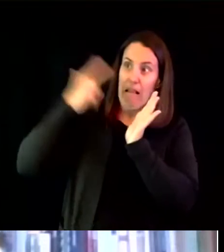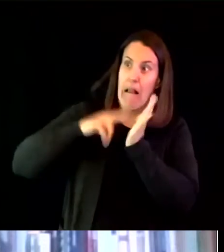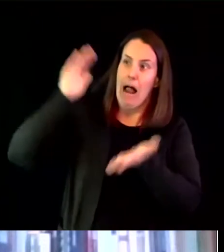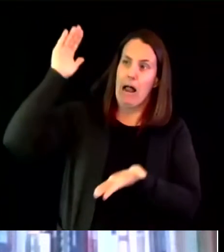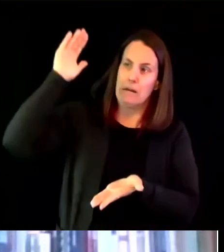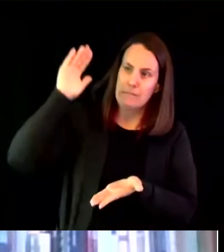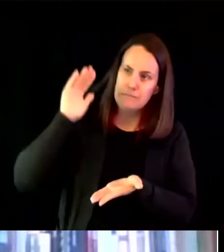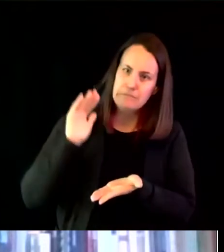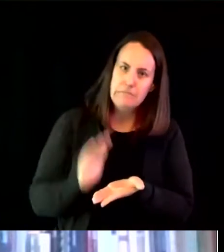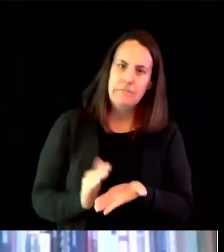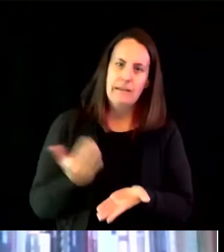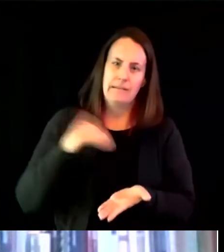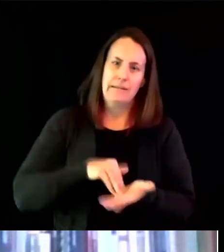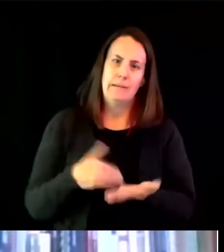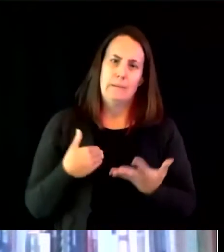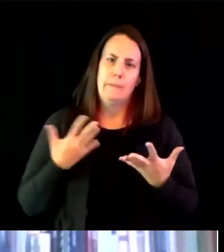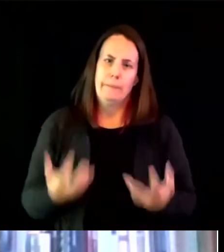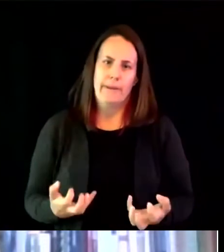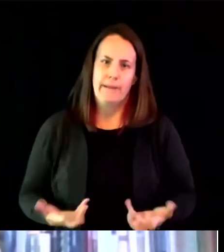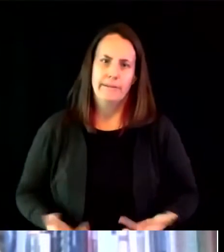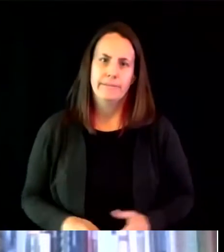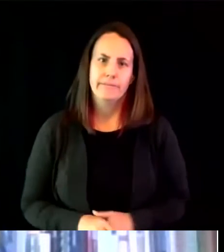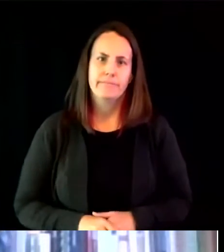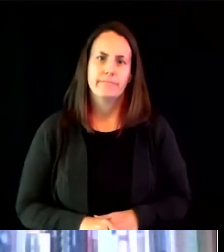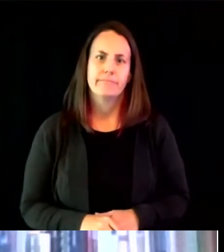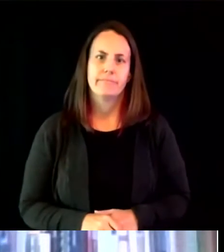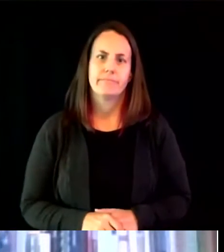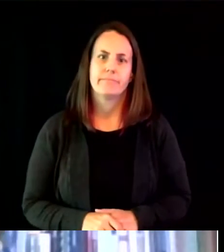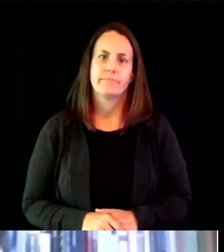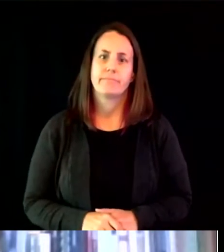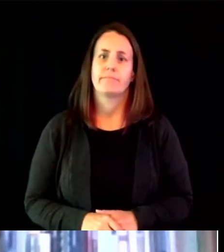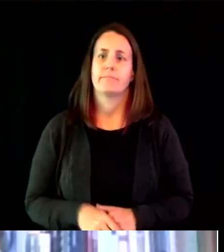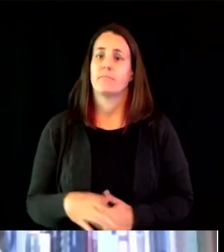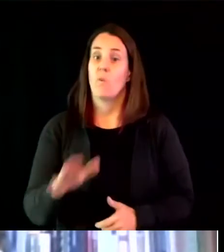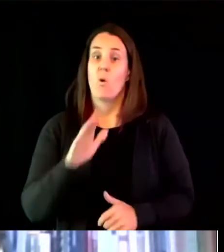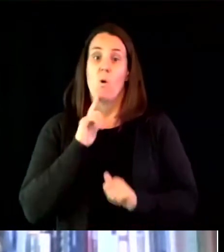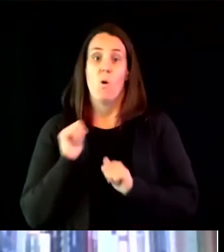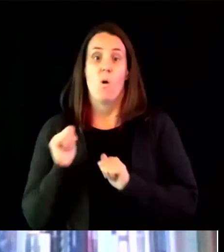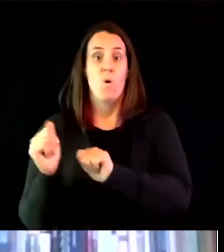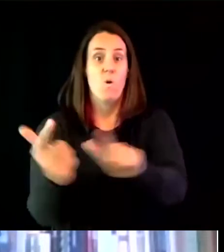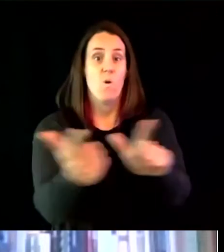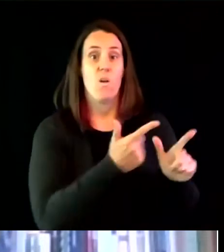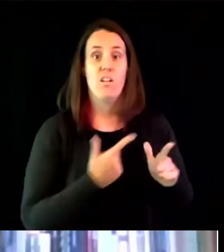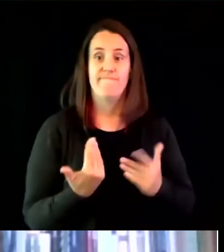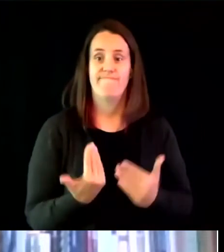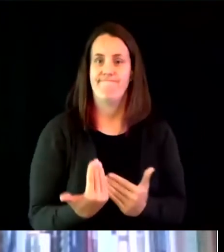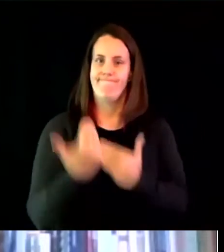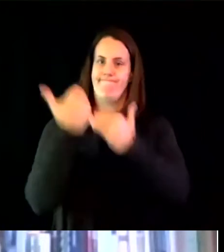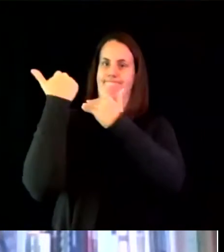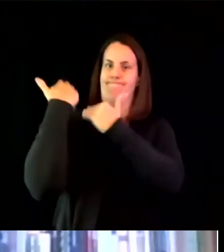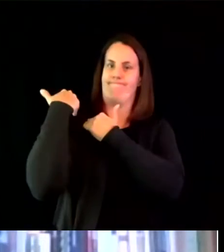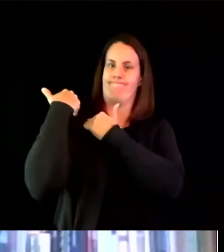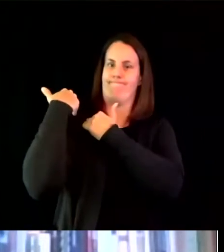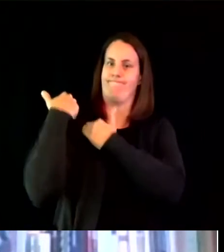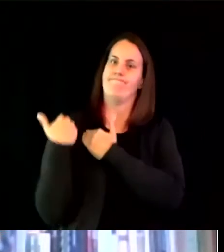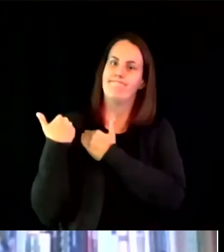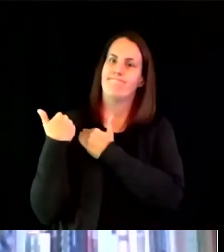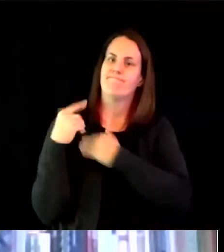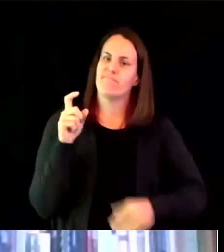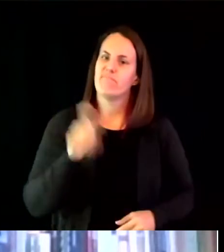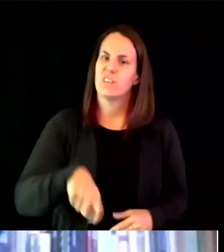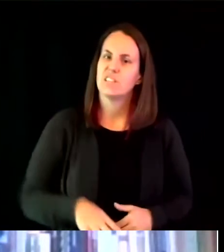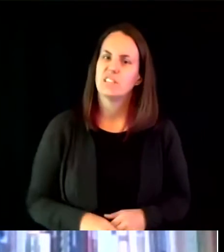instinct. But it is what is necessary for us to reverse this. If we can reverse it, if we can